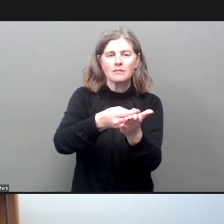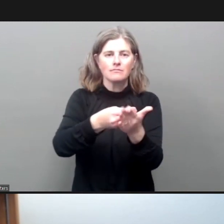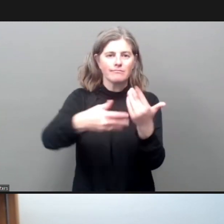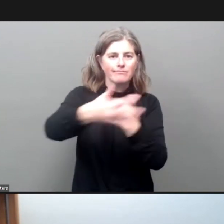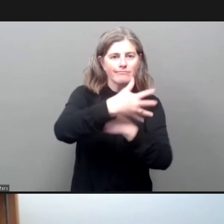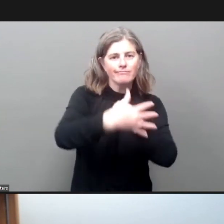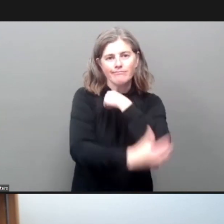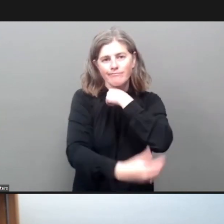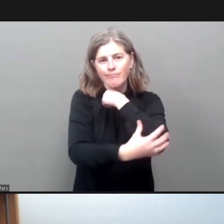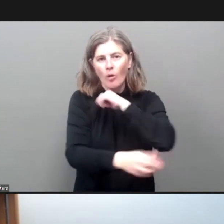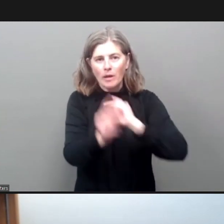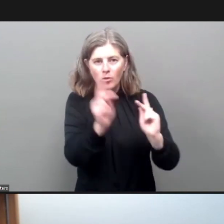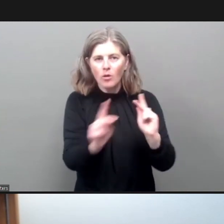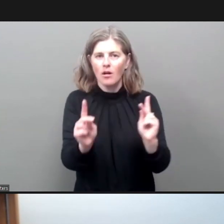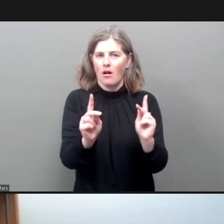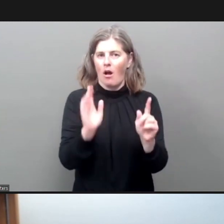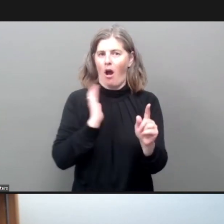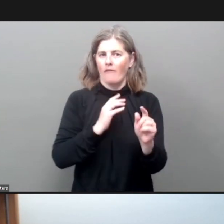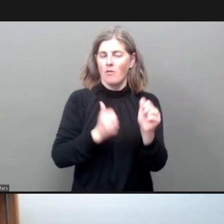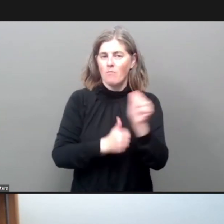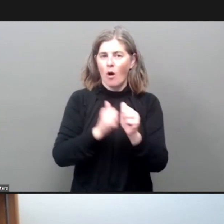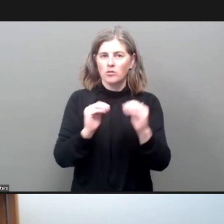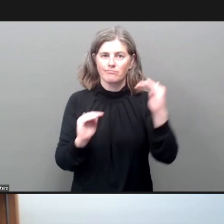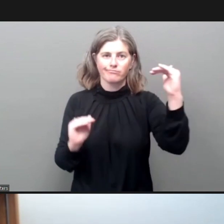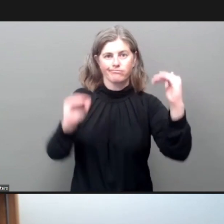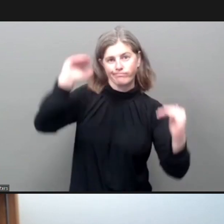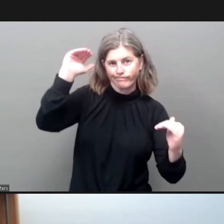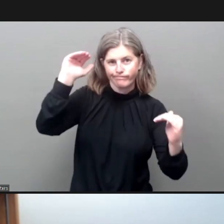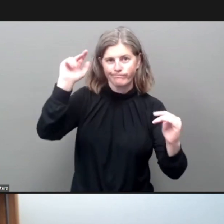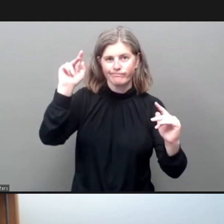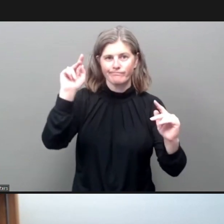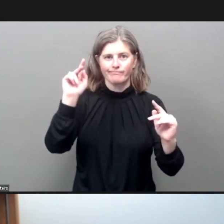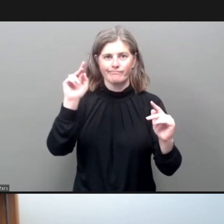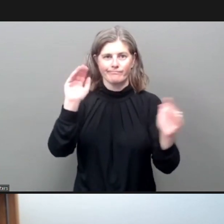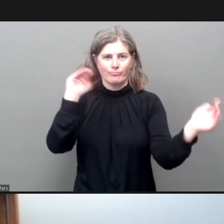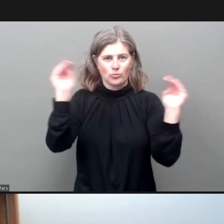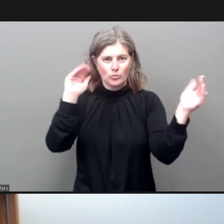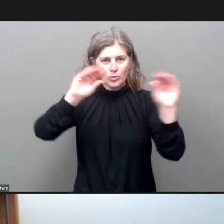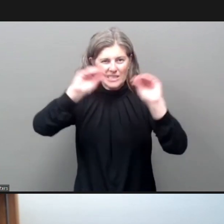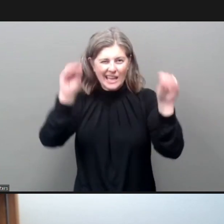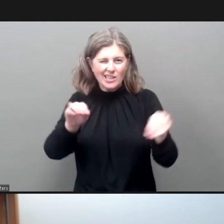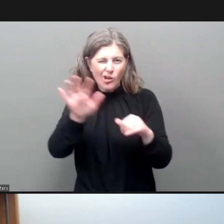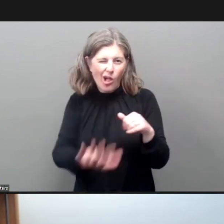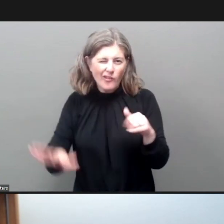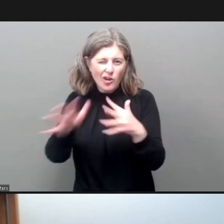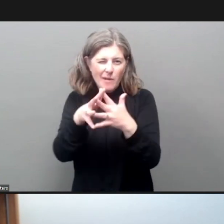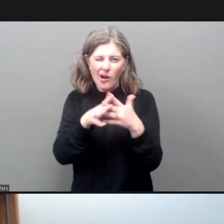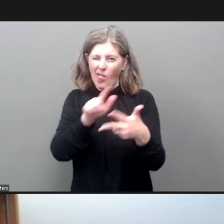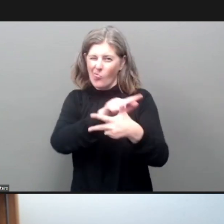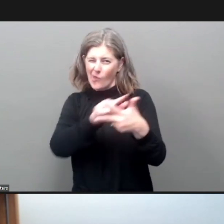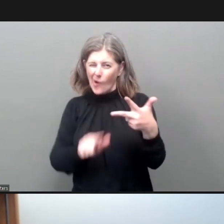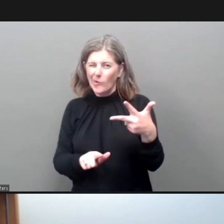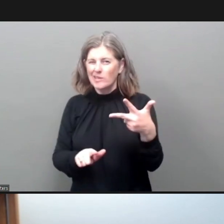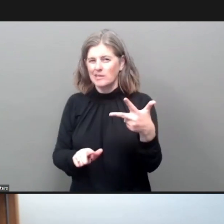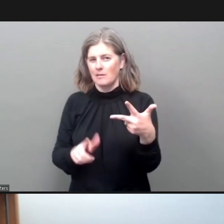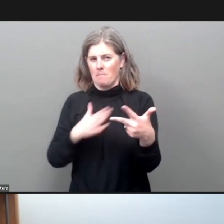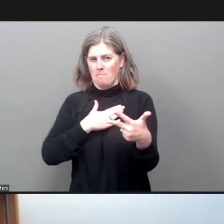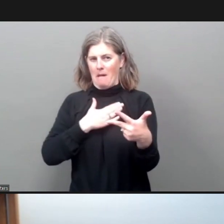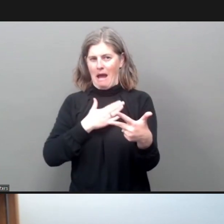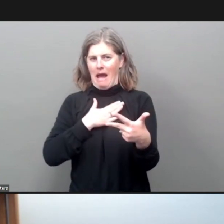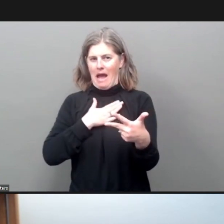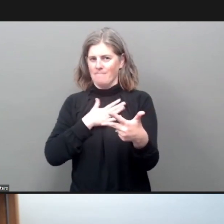that we have the highest social vulnerability index in America would be my three things if I were going to